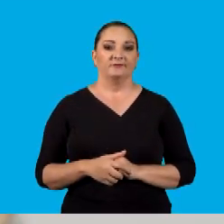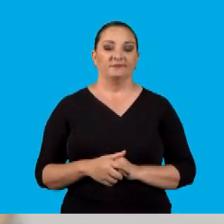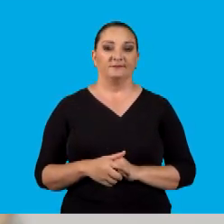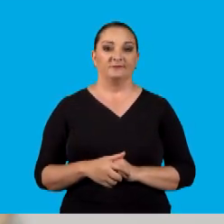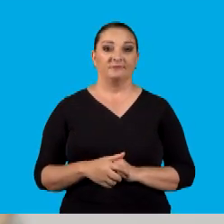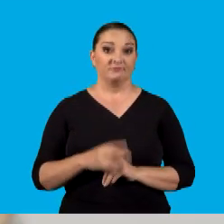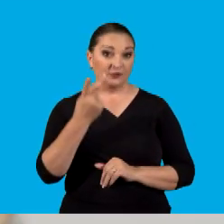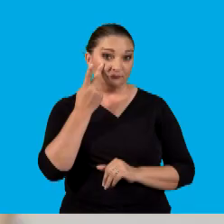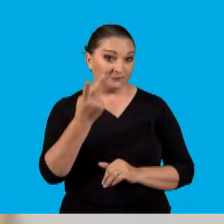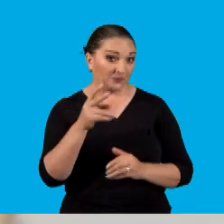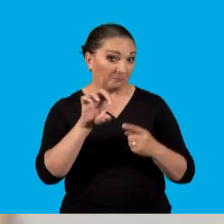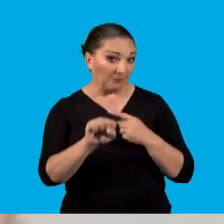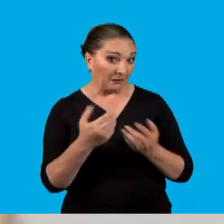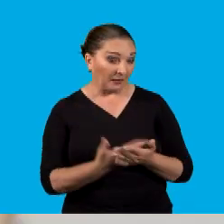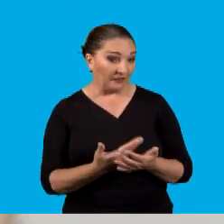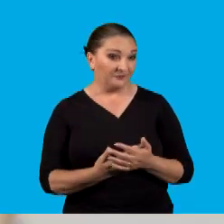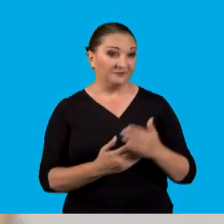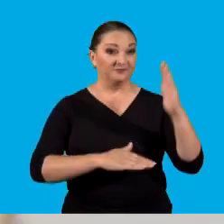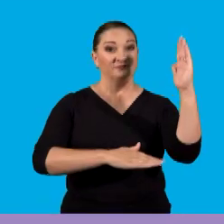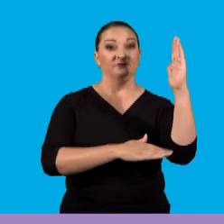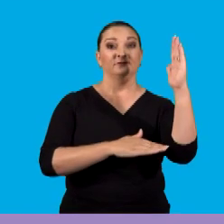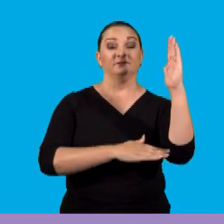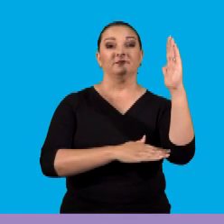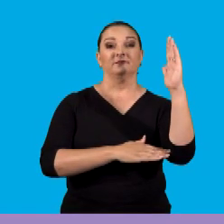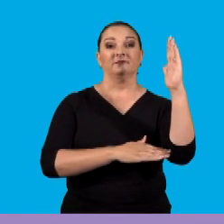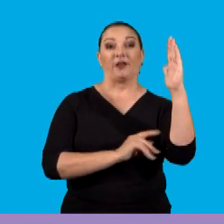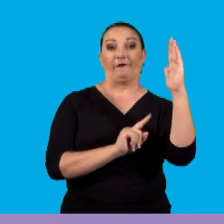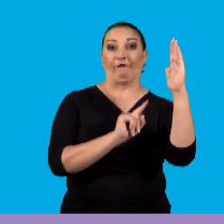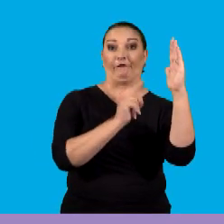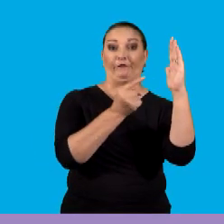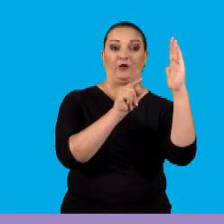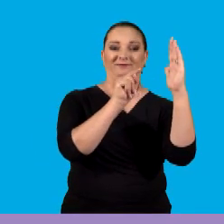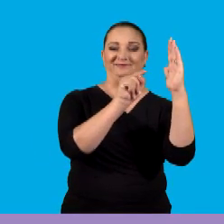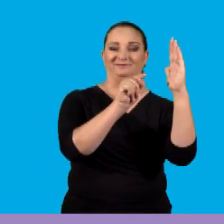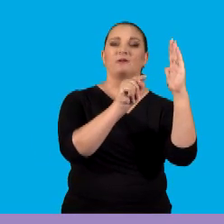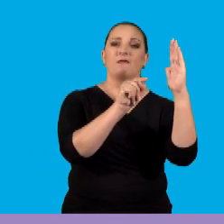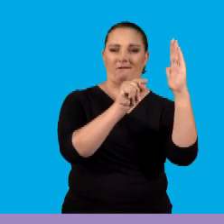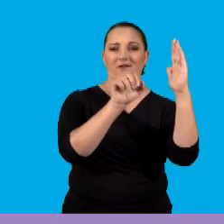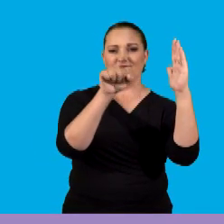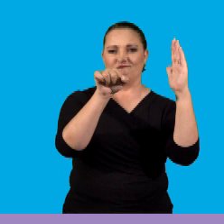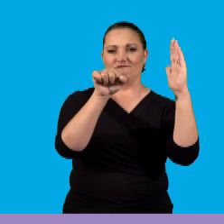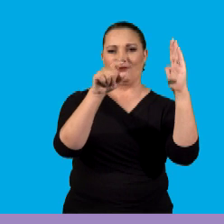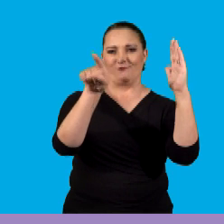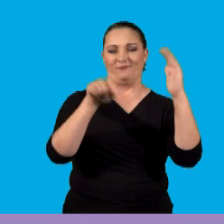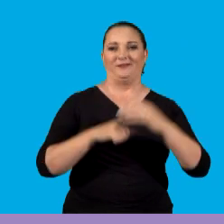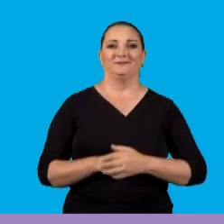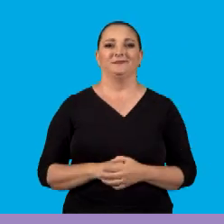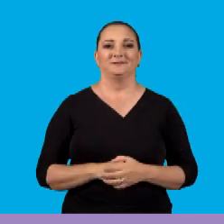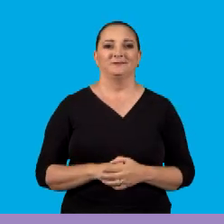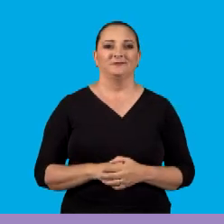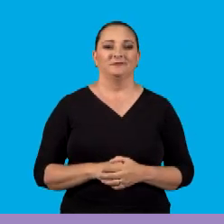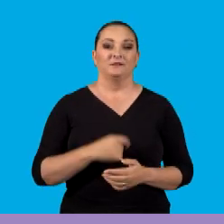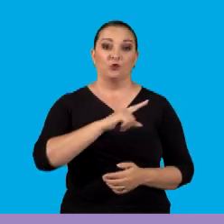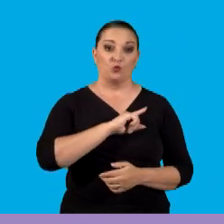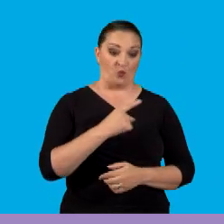the graph. Can you identify that value? If you are looking at the first day, then you are absolutely correct,